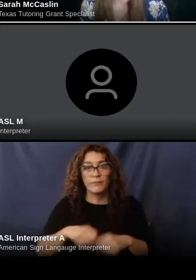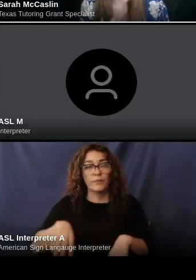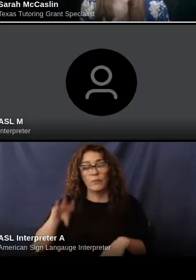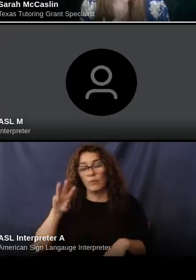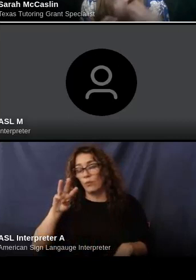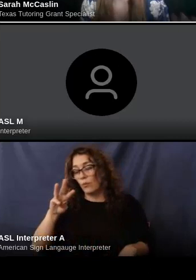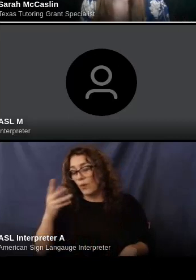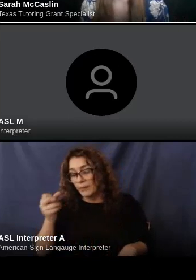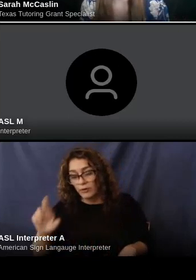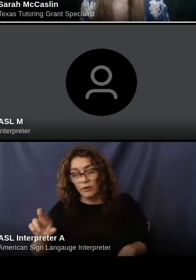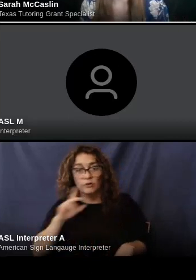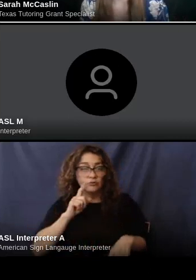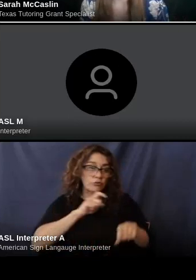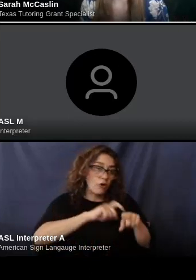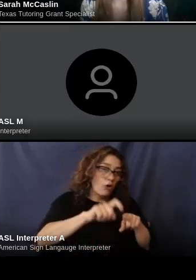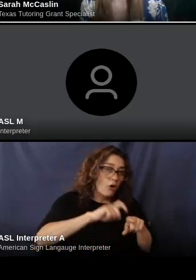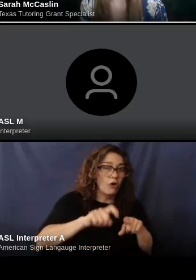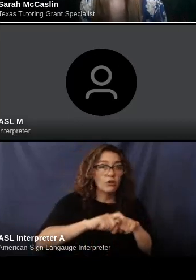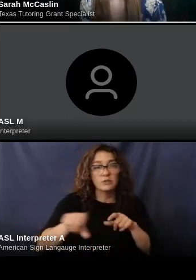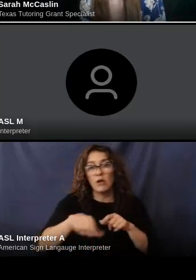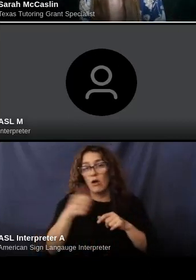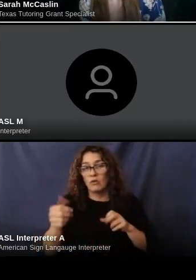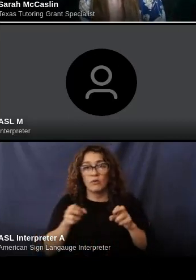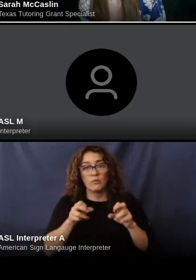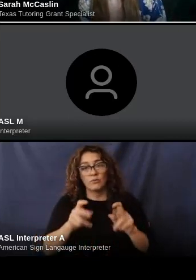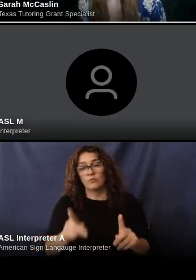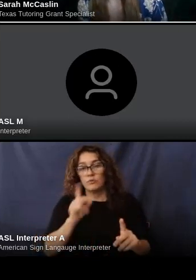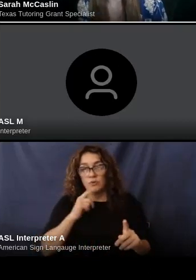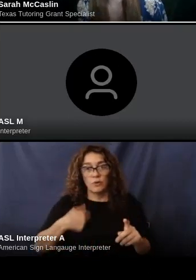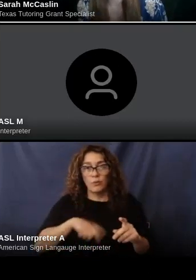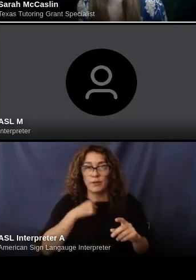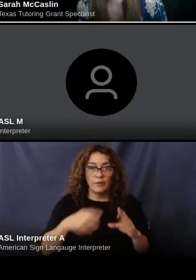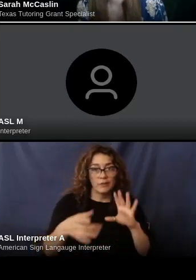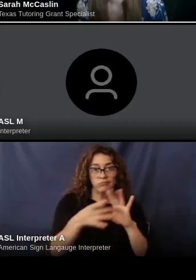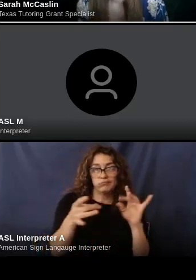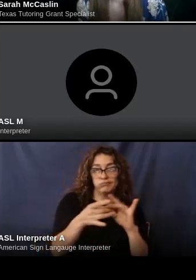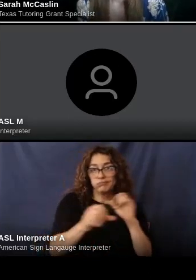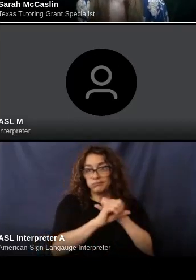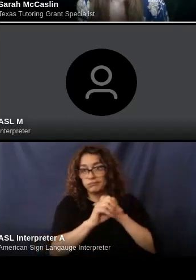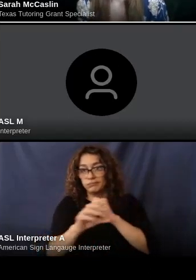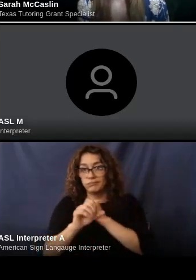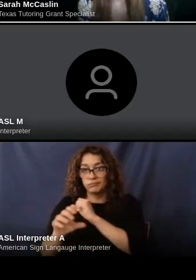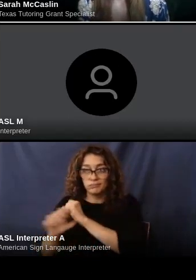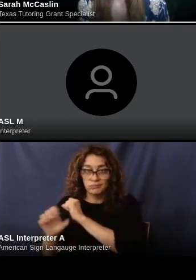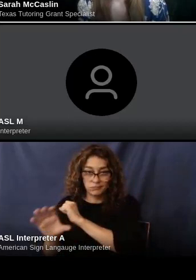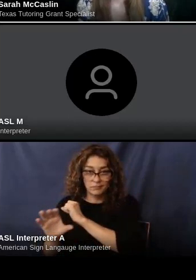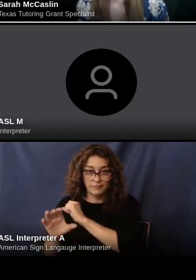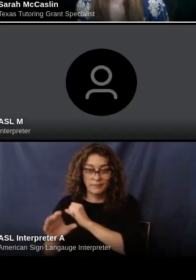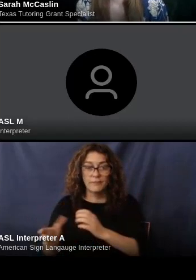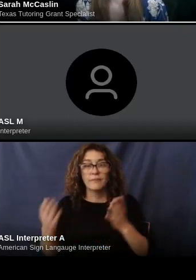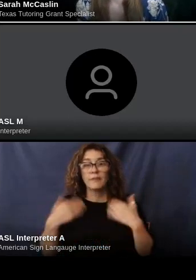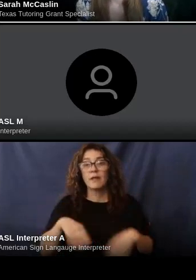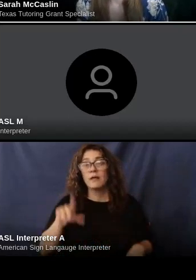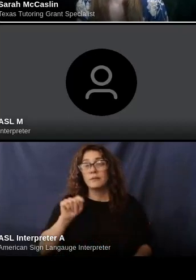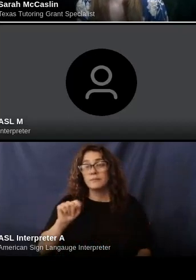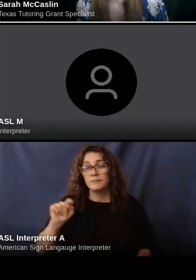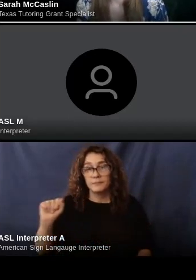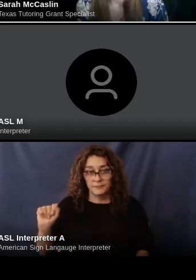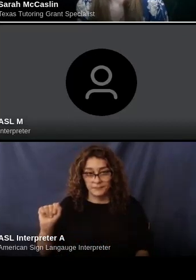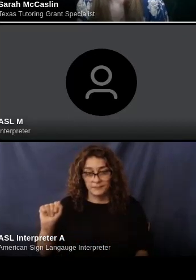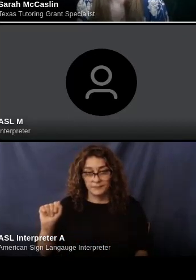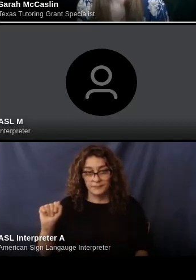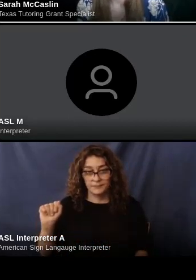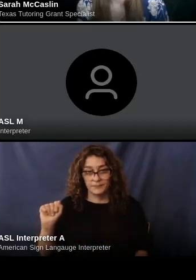opportunities, and different communications that they're running on our behalf. Technical assistance, they meet